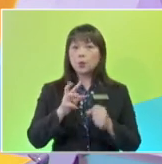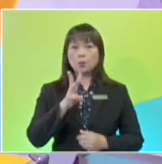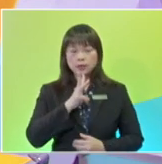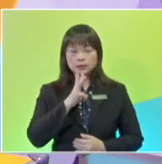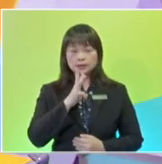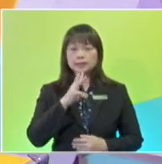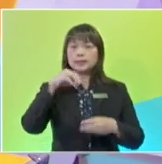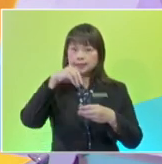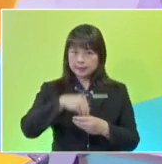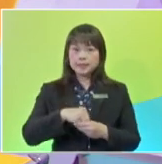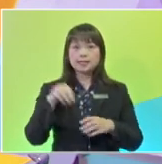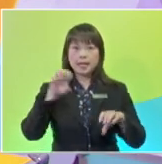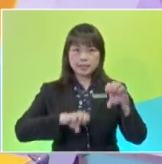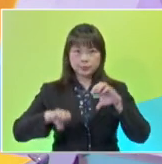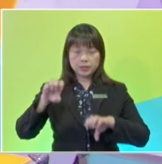to